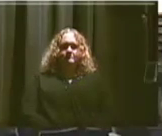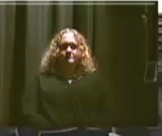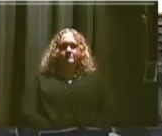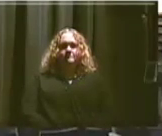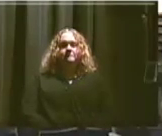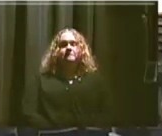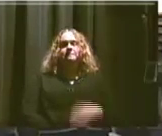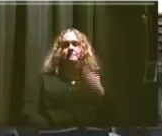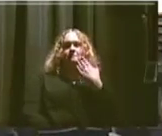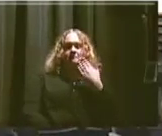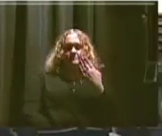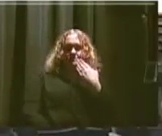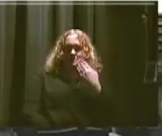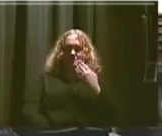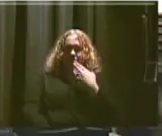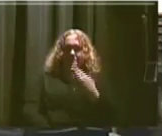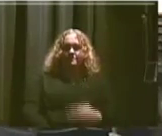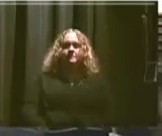Thank you.